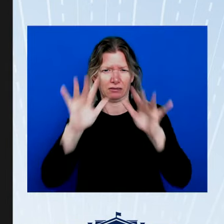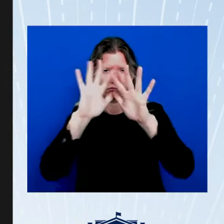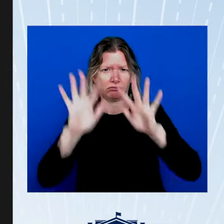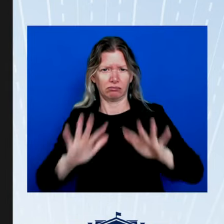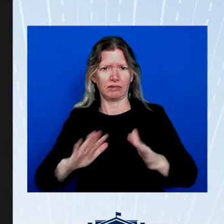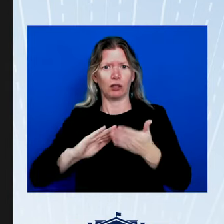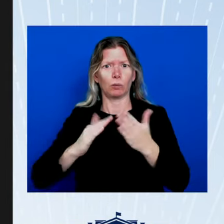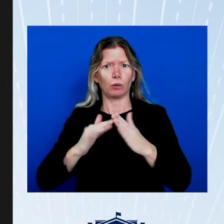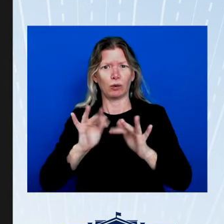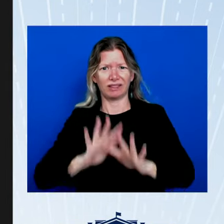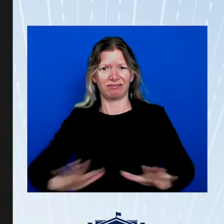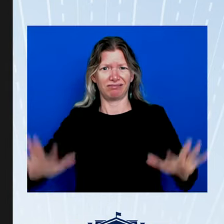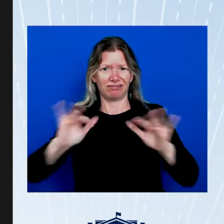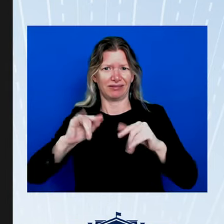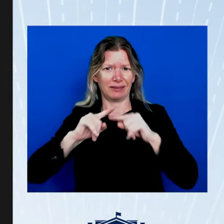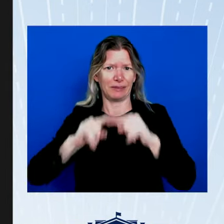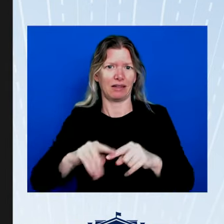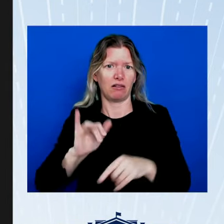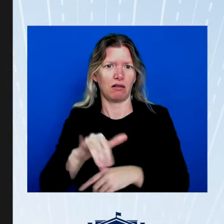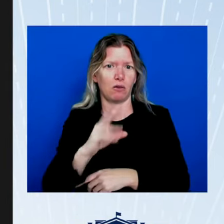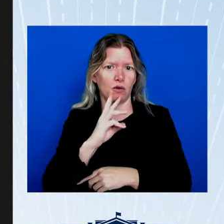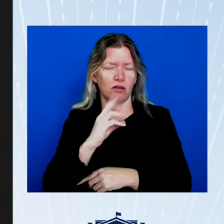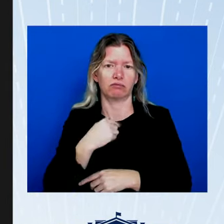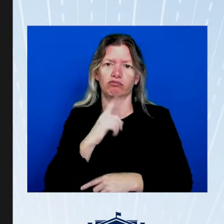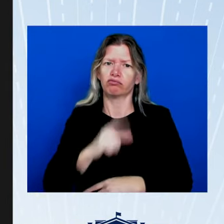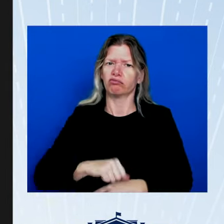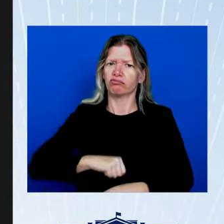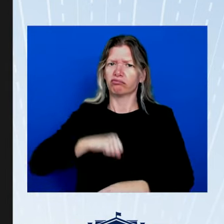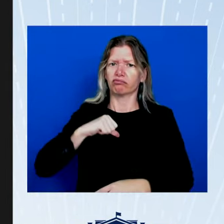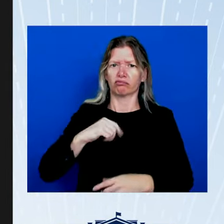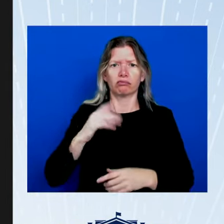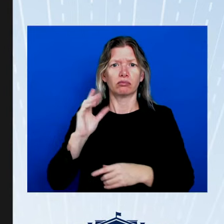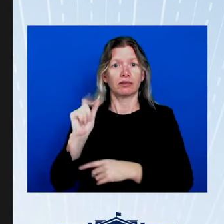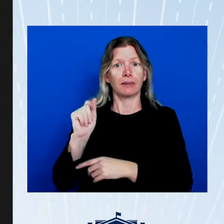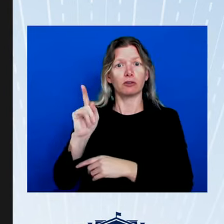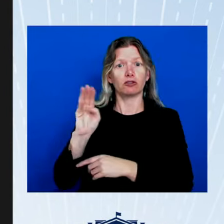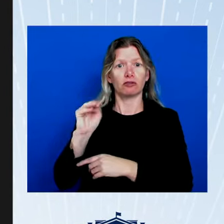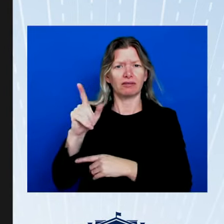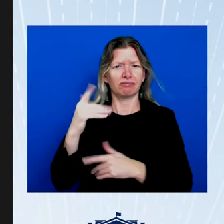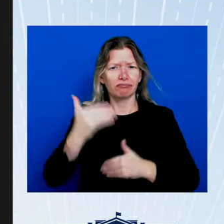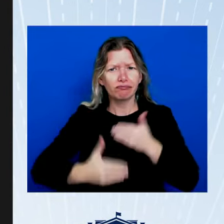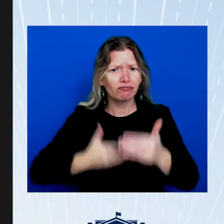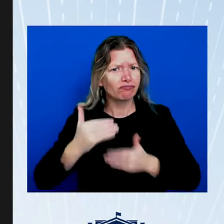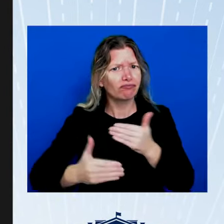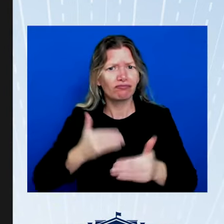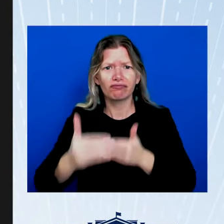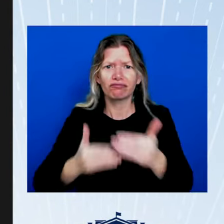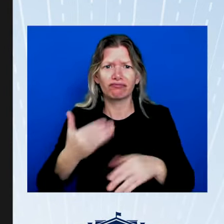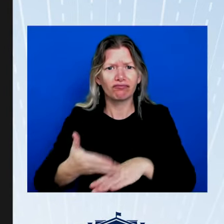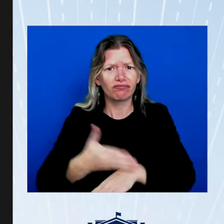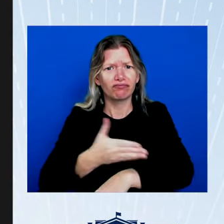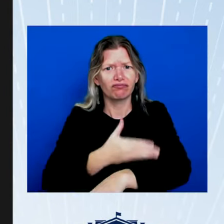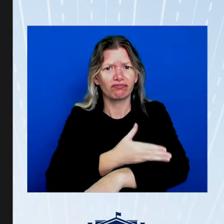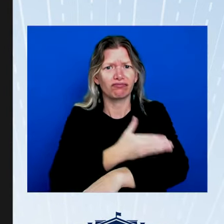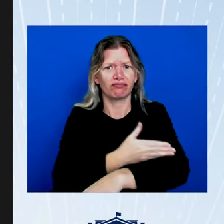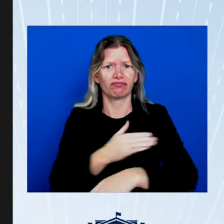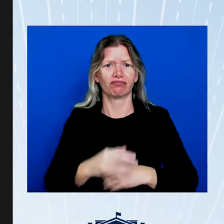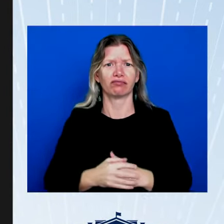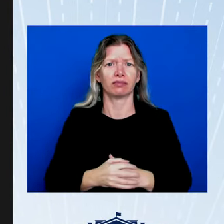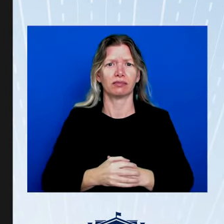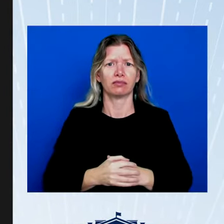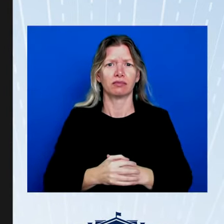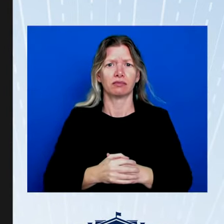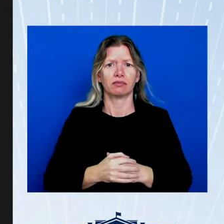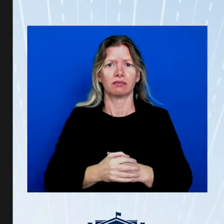foster climate resilience across our country. Together with historic funding, we are preparing our communities